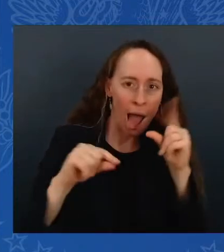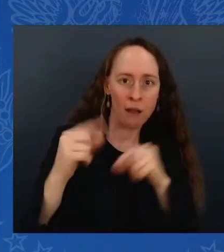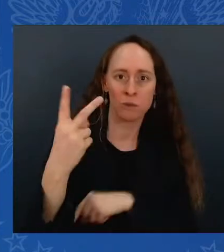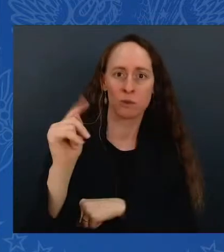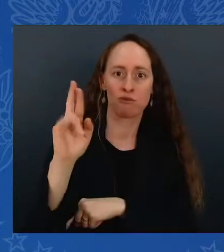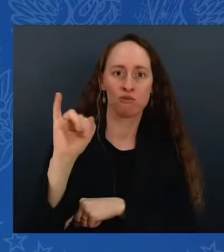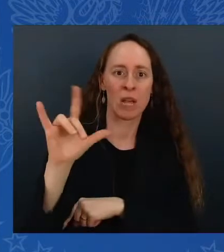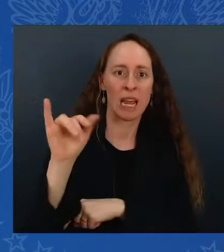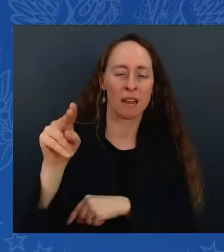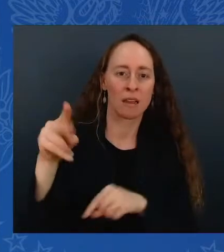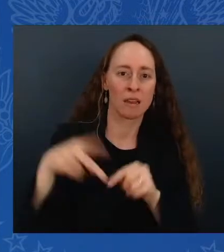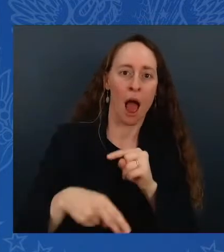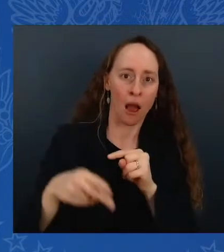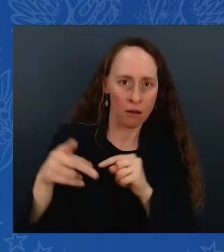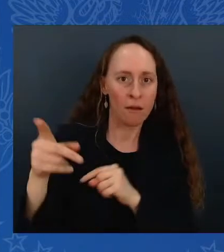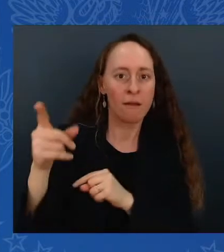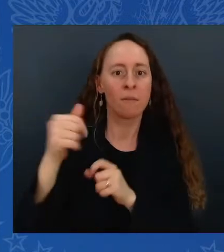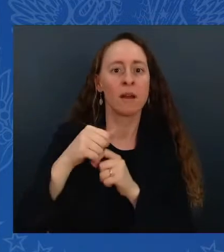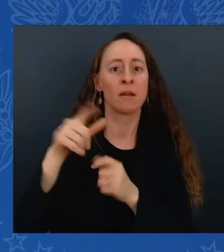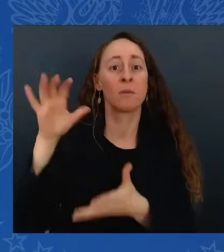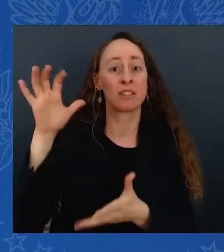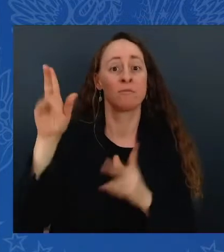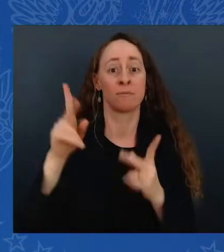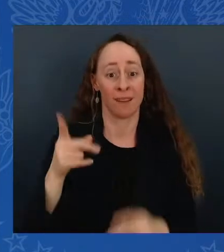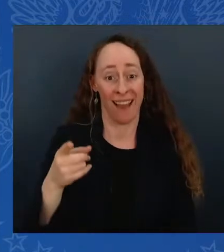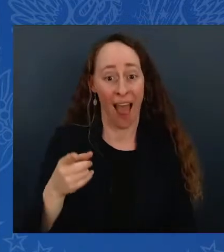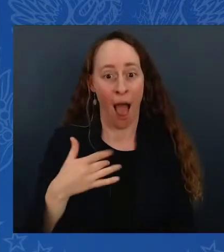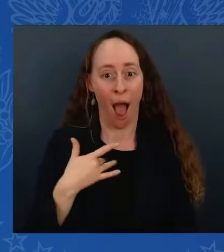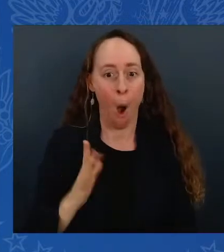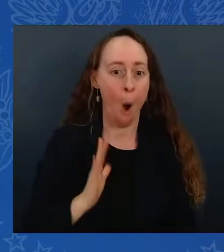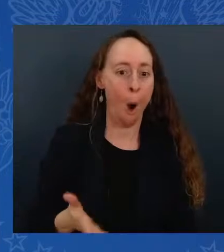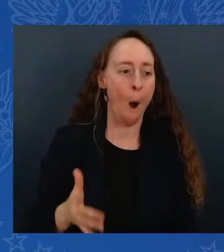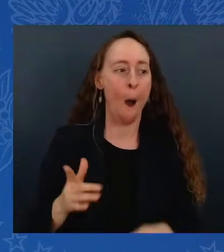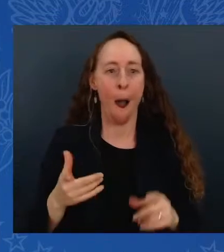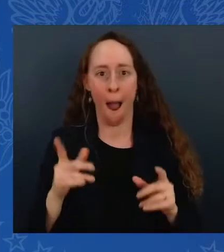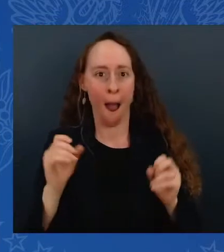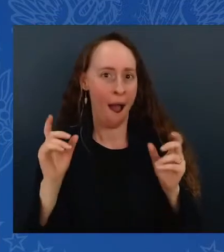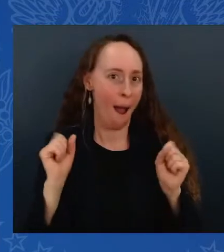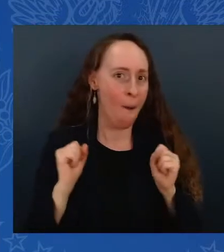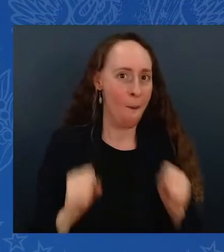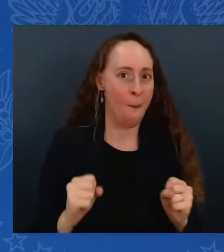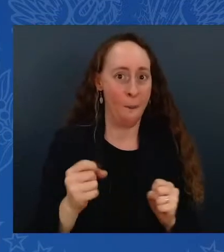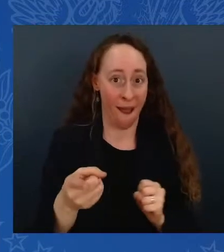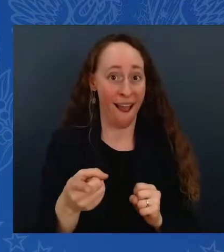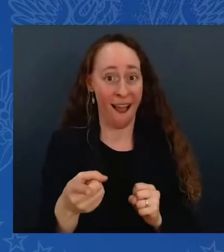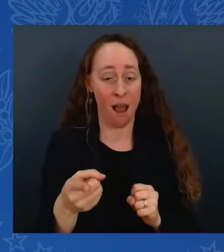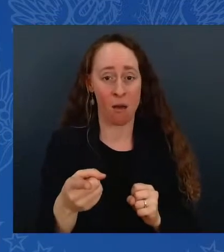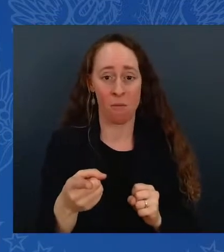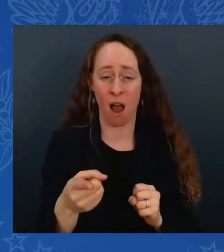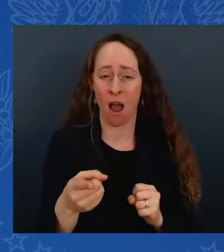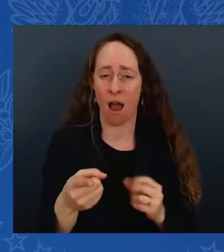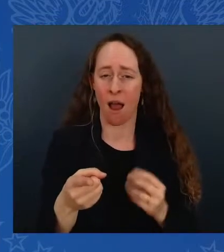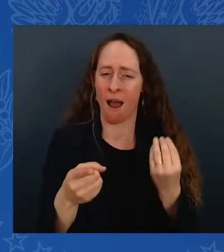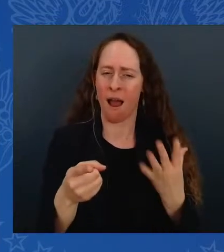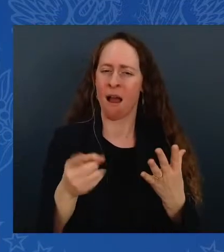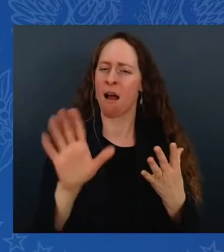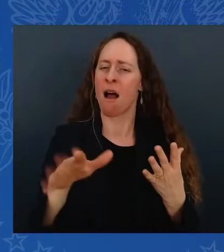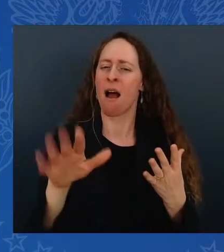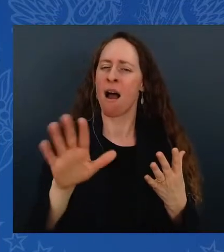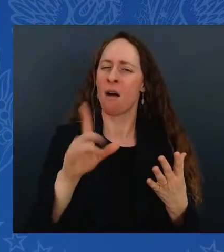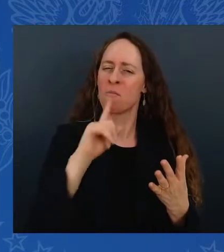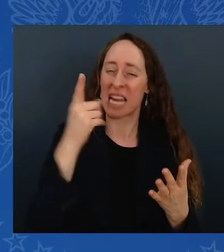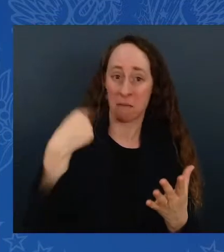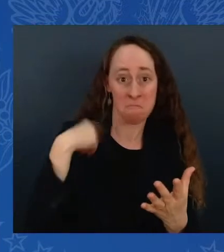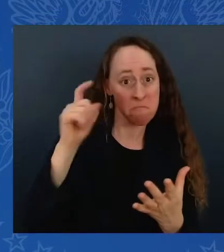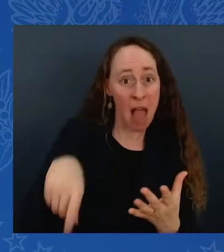sure. But guess what? We don't have to hurt corporations. We don't have to. I come from the corporate state of